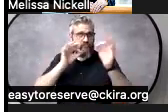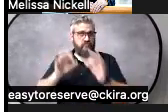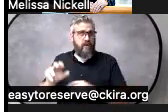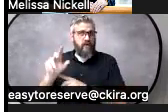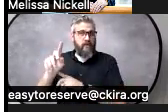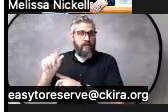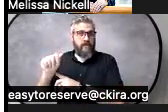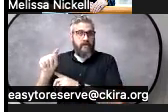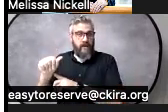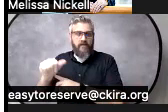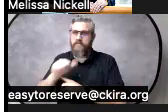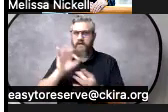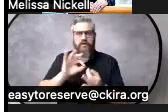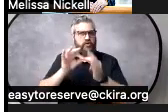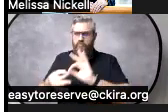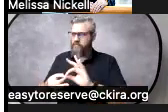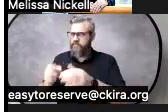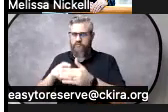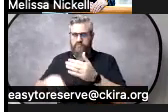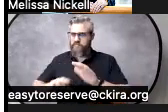not interpret the findings.